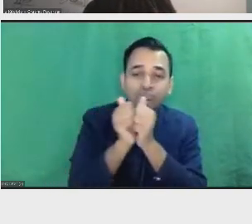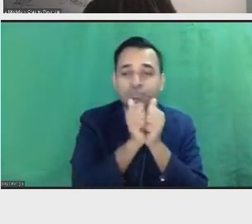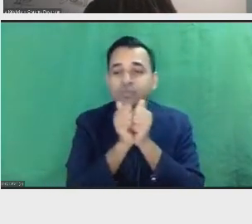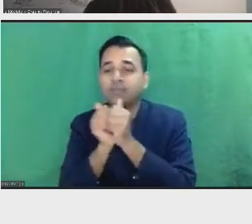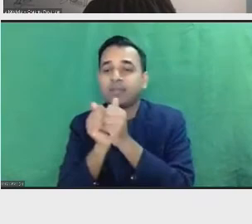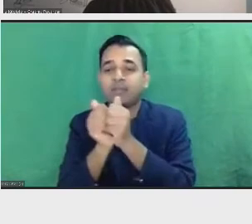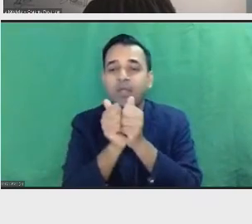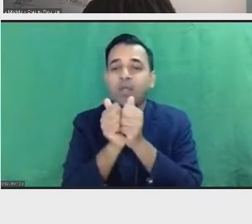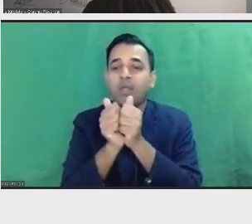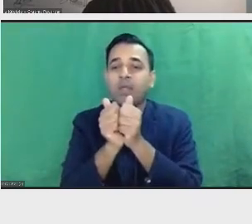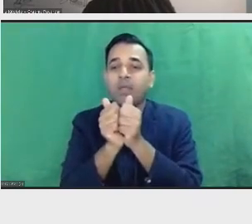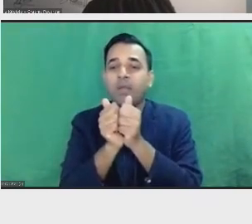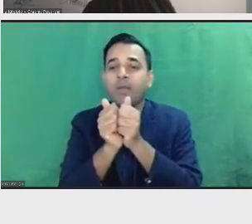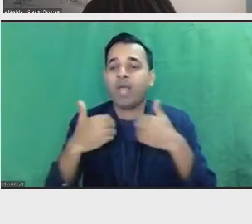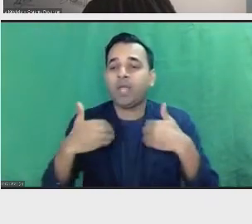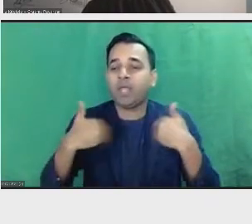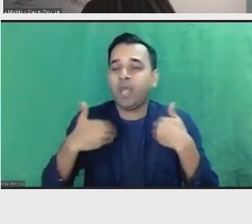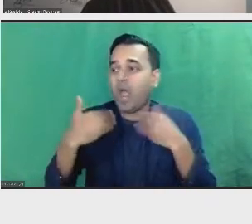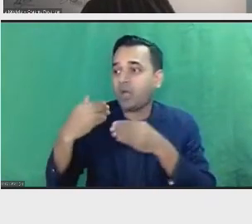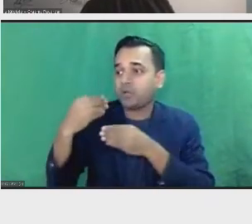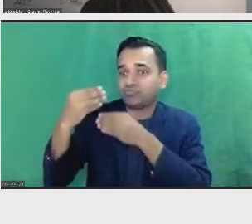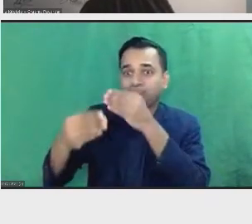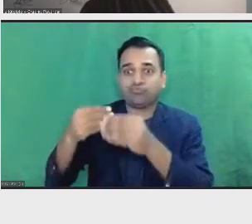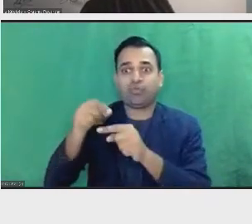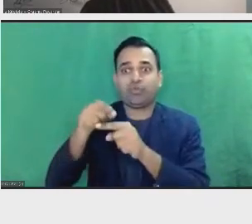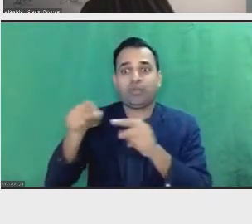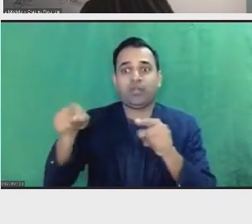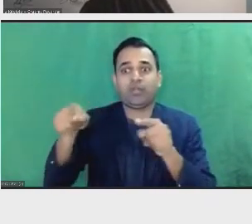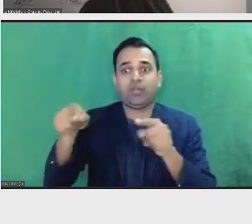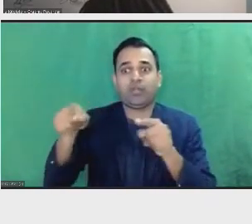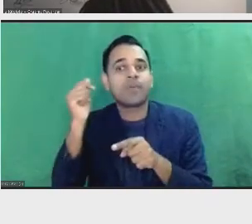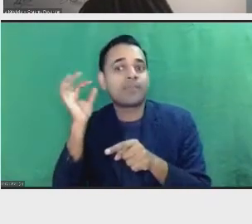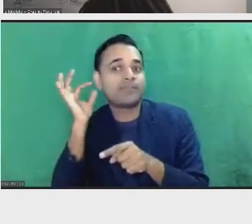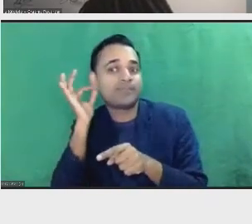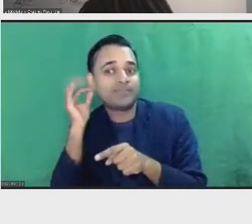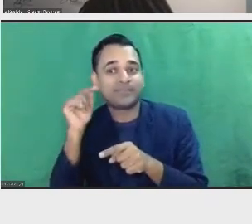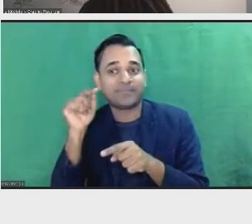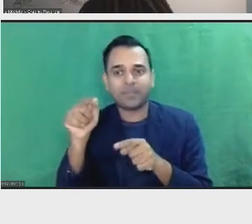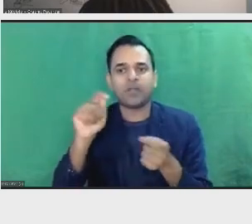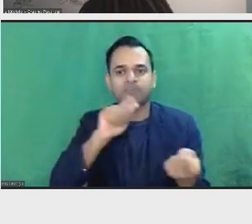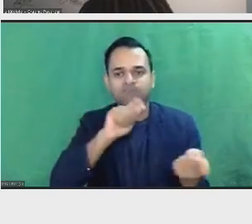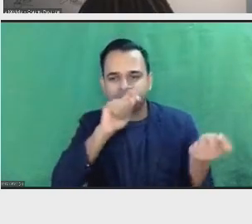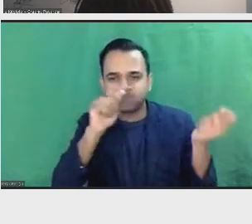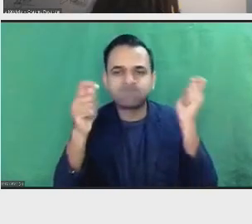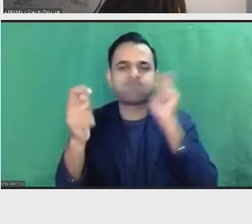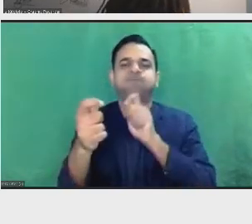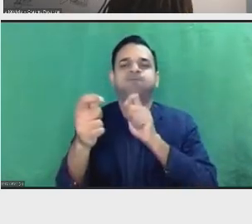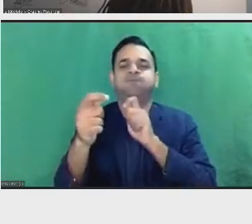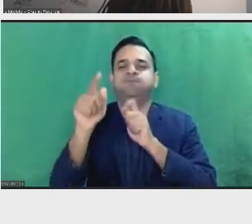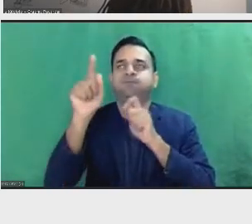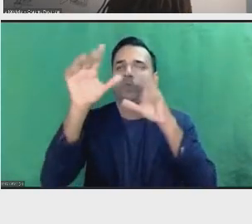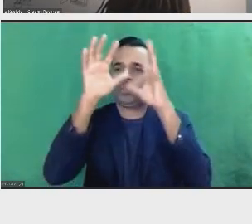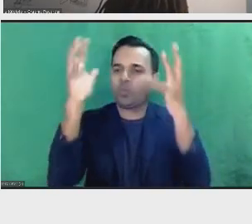global partnership to accelerate the path and improve our